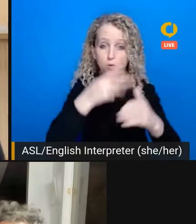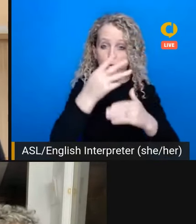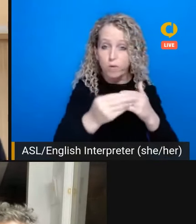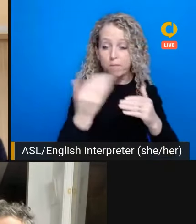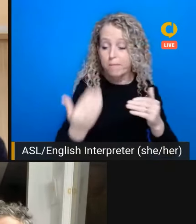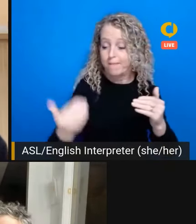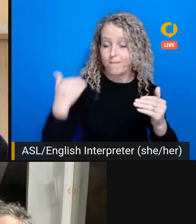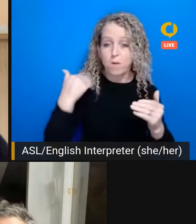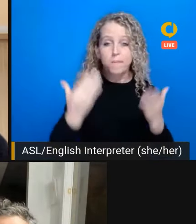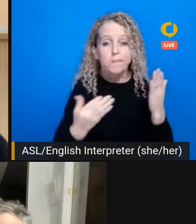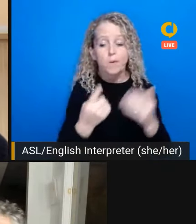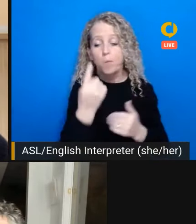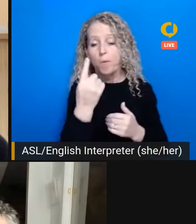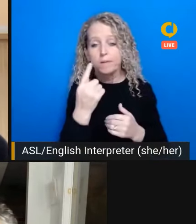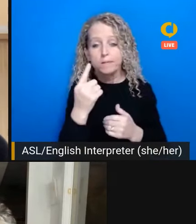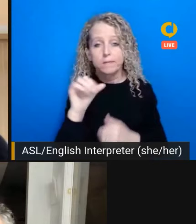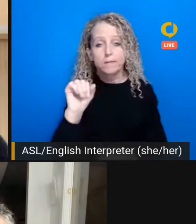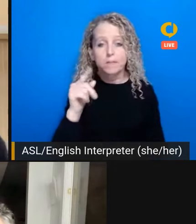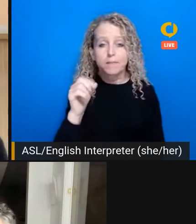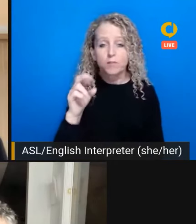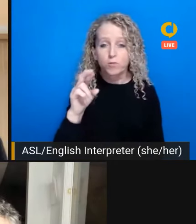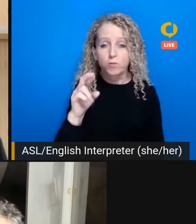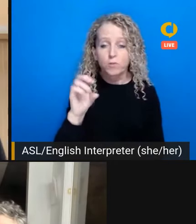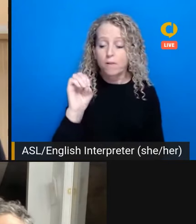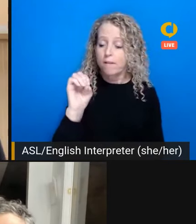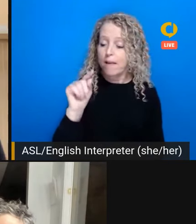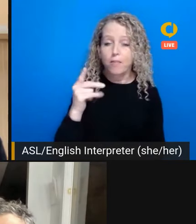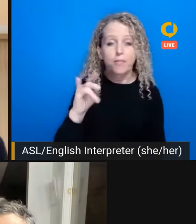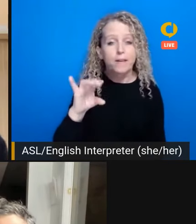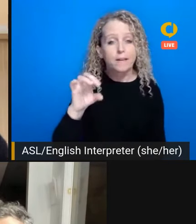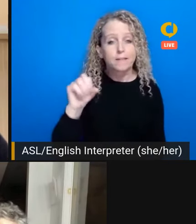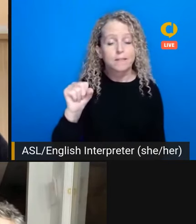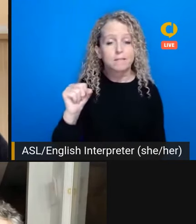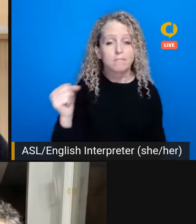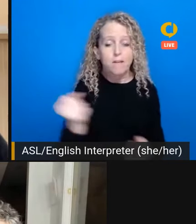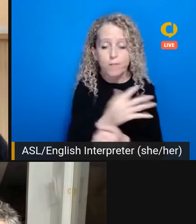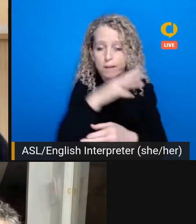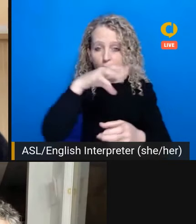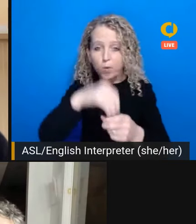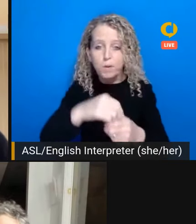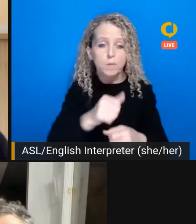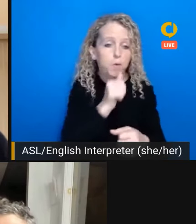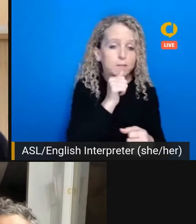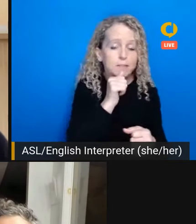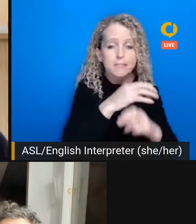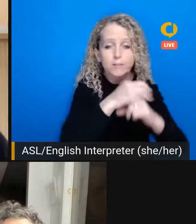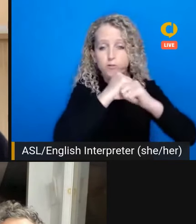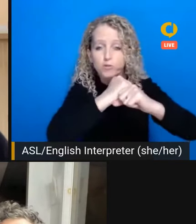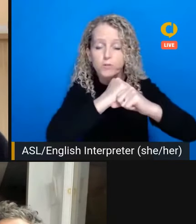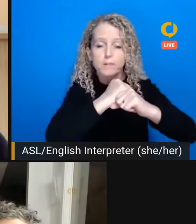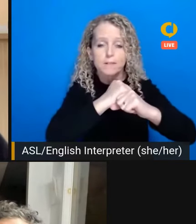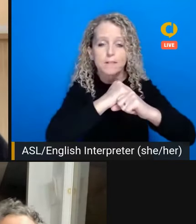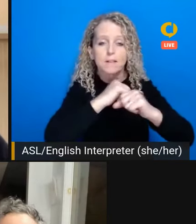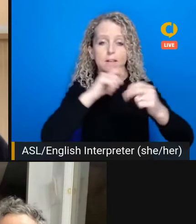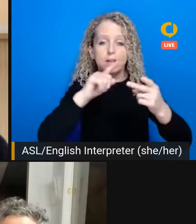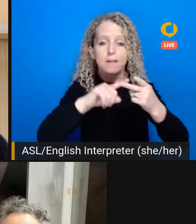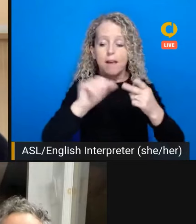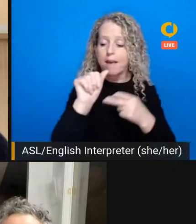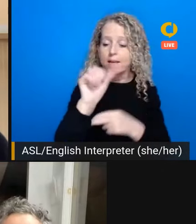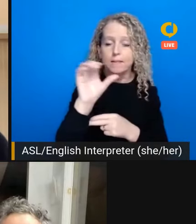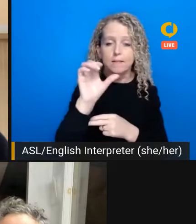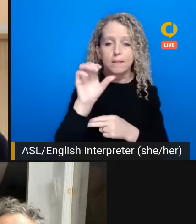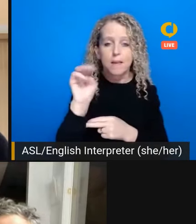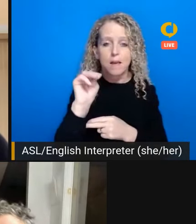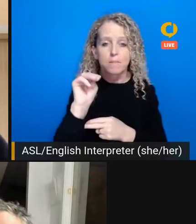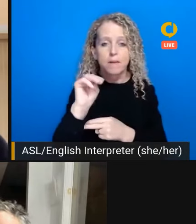of ethics, and ethics covered the gamut of everything from privacy and security to, the ACM, Association